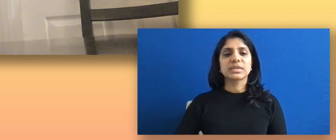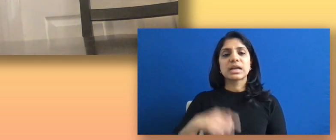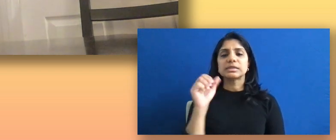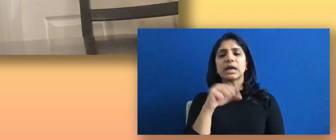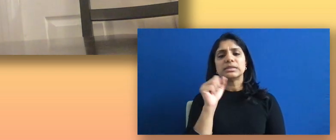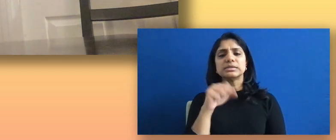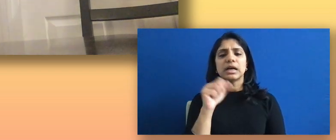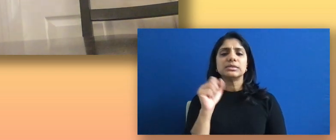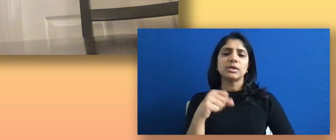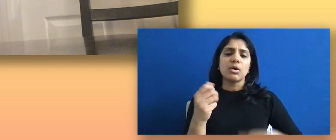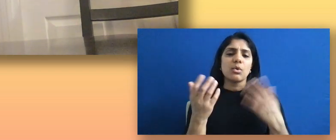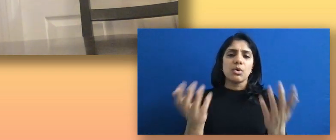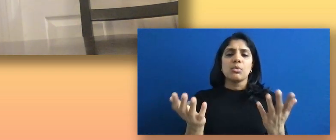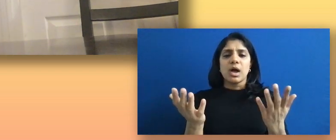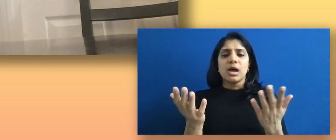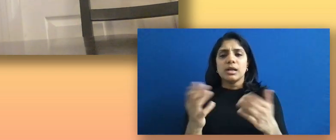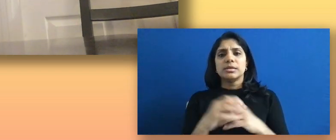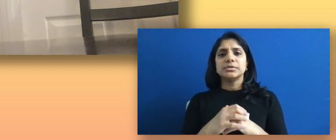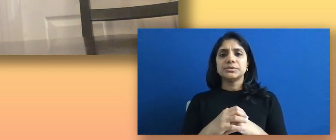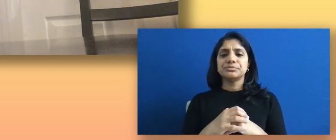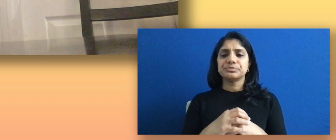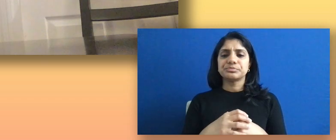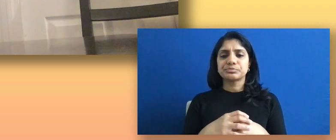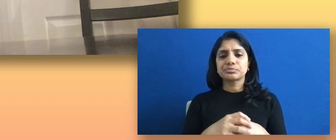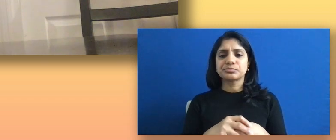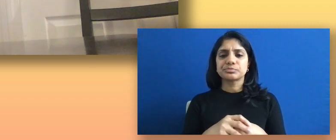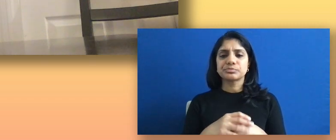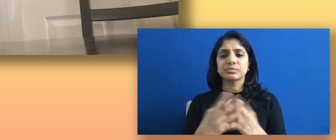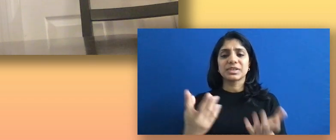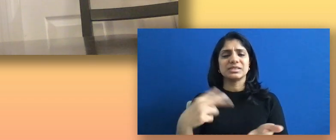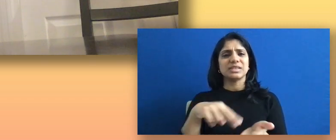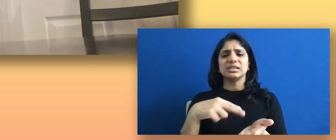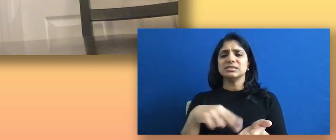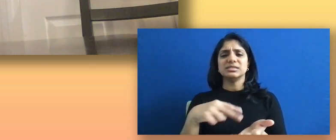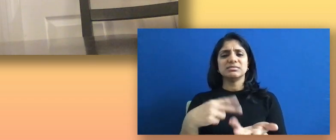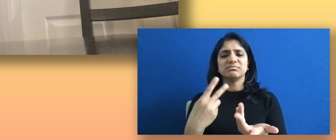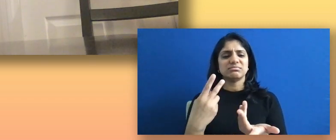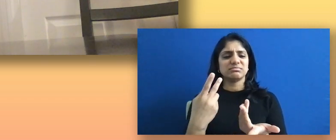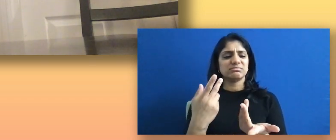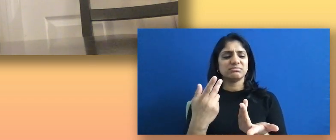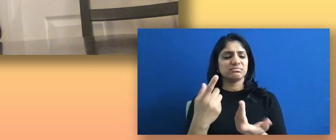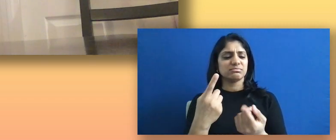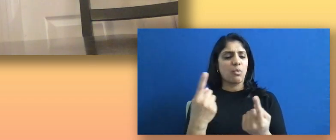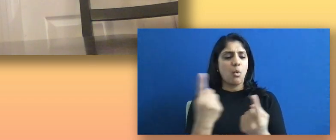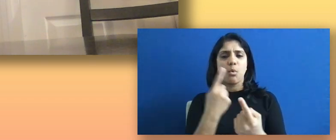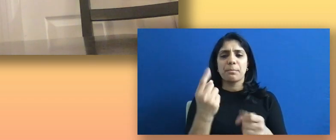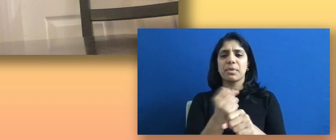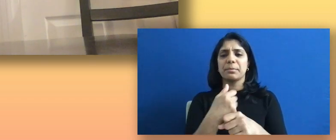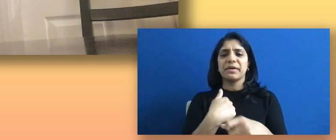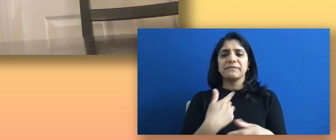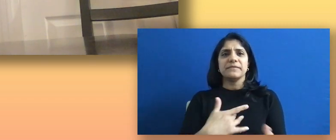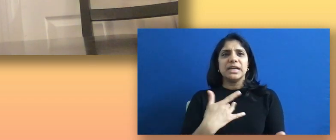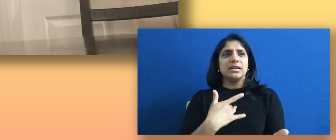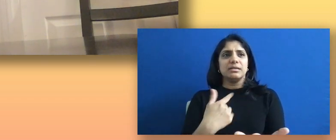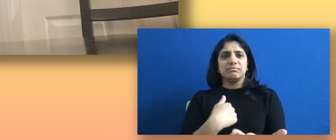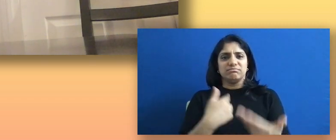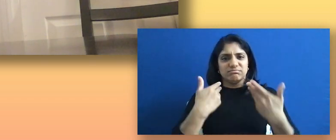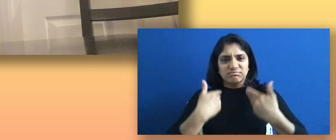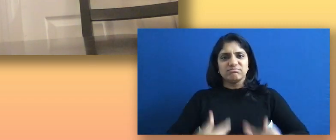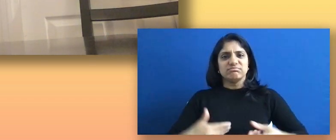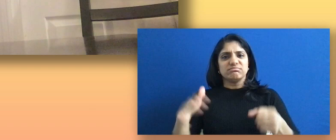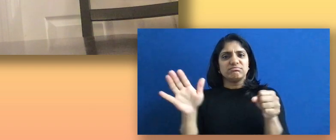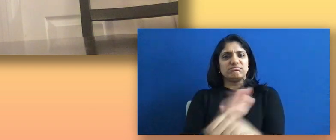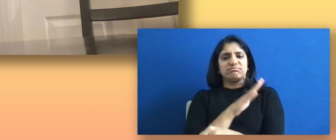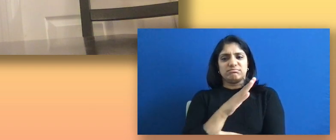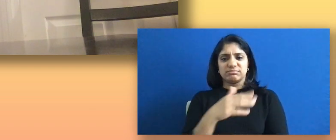Yes. Well, dance was always where I felt my best self. But as